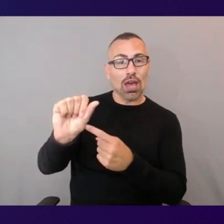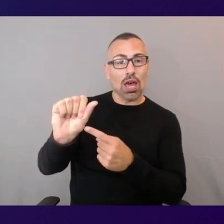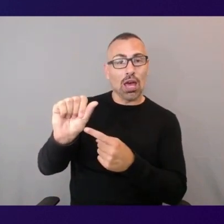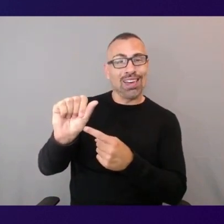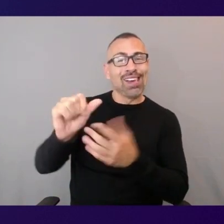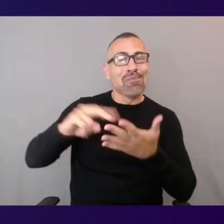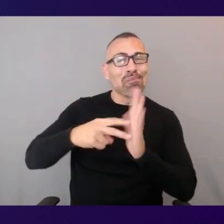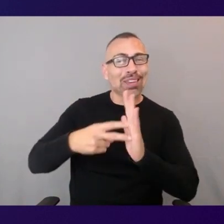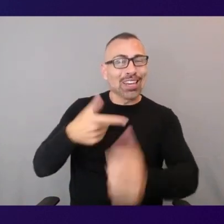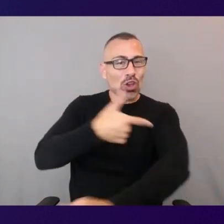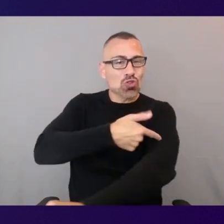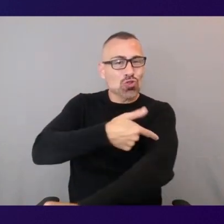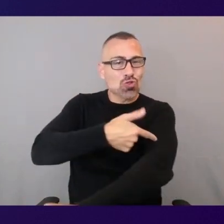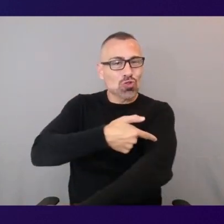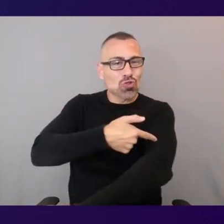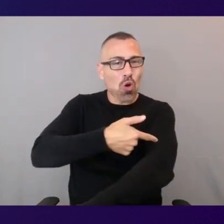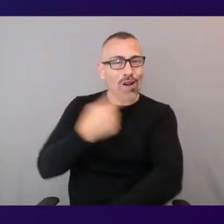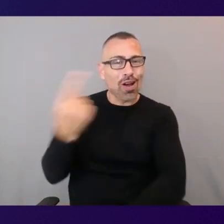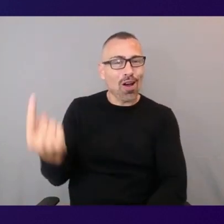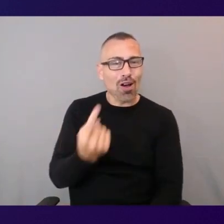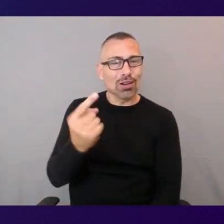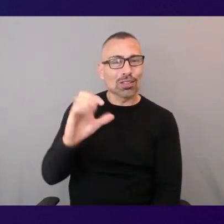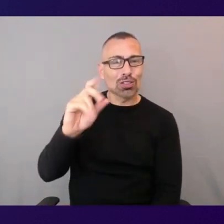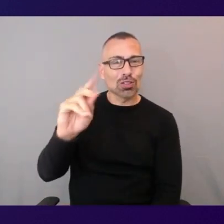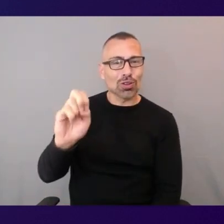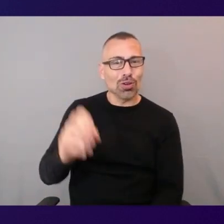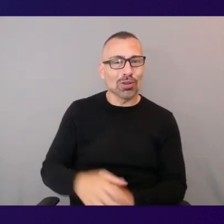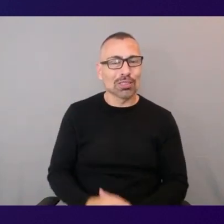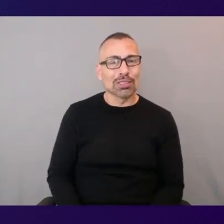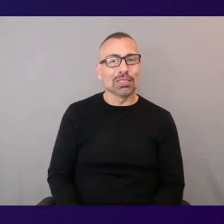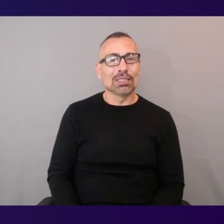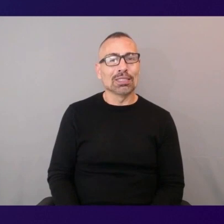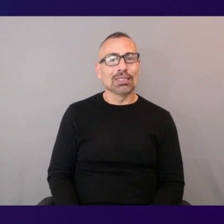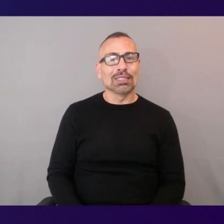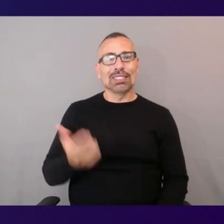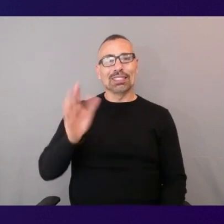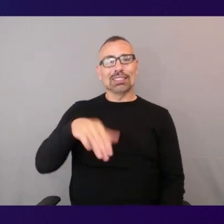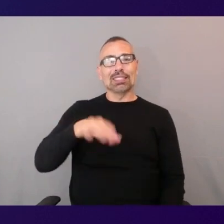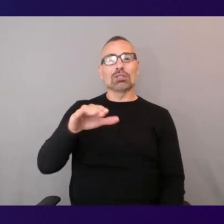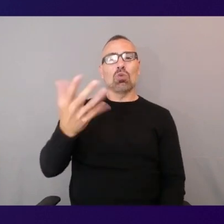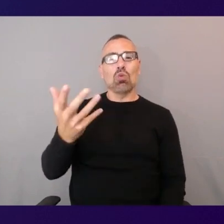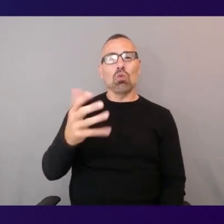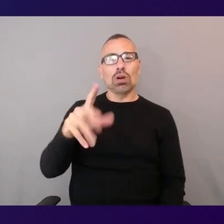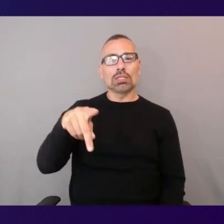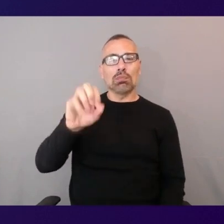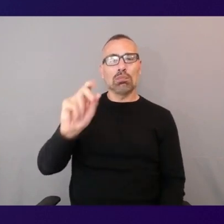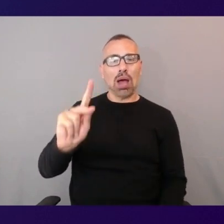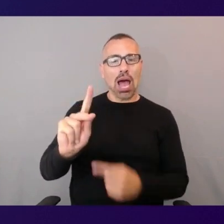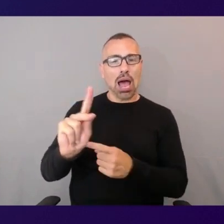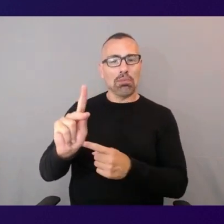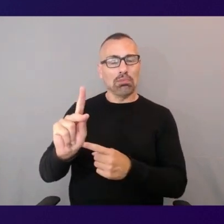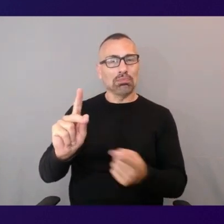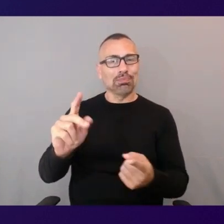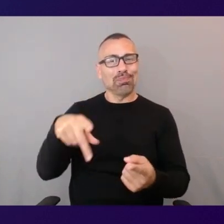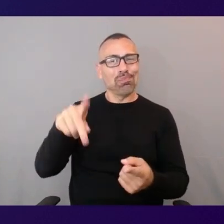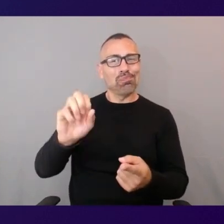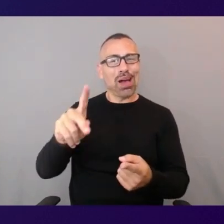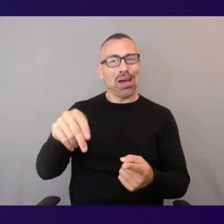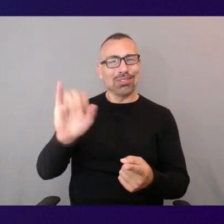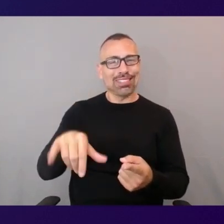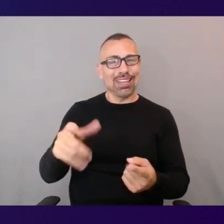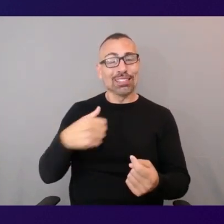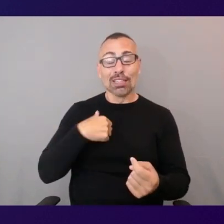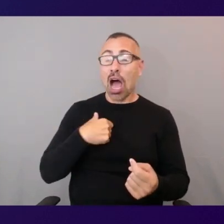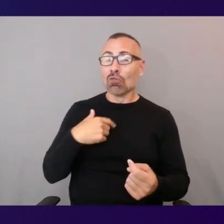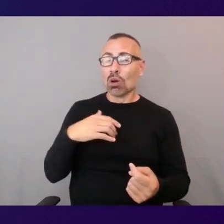something foreign to me. Yeah, I'm from Ohio. I was going to say it has to be Ohio. Yeah. There you go. Okay. All right. Yeah, so a lot of